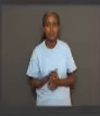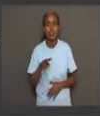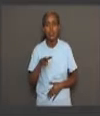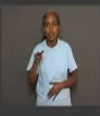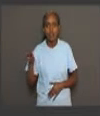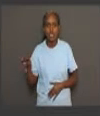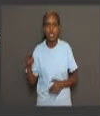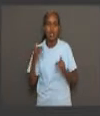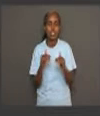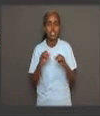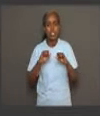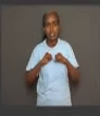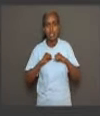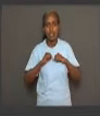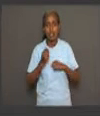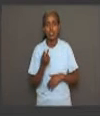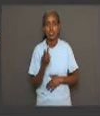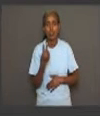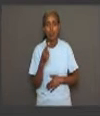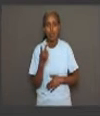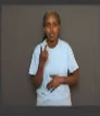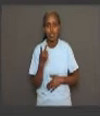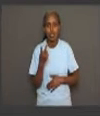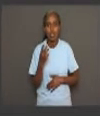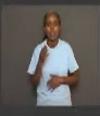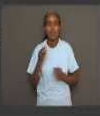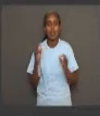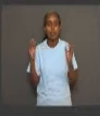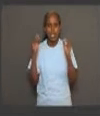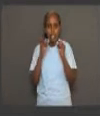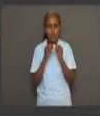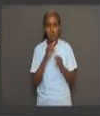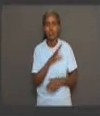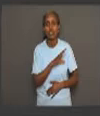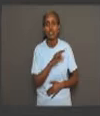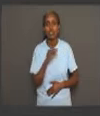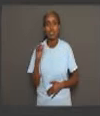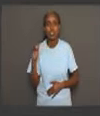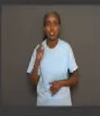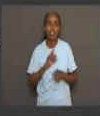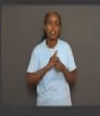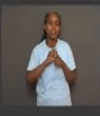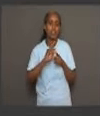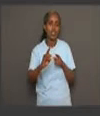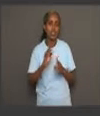Vector quantity, both magnitude and